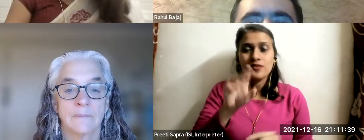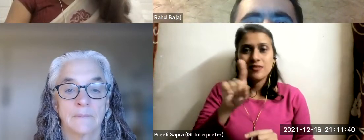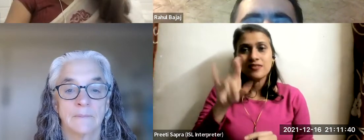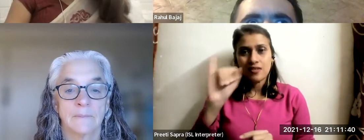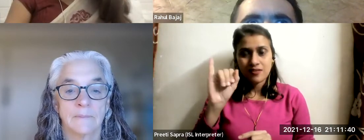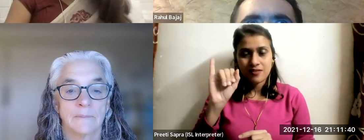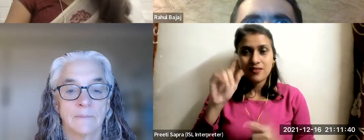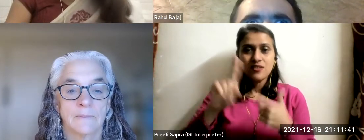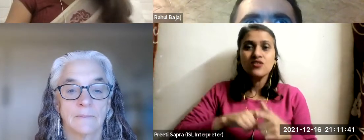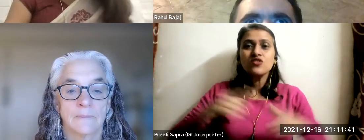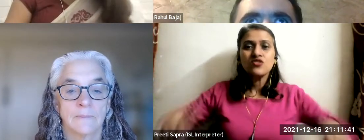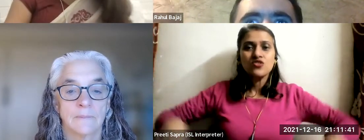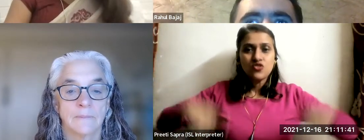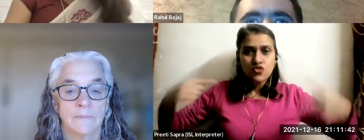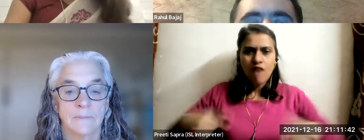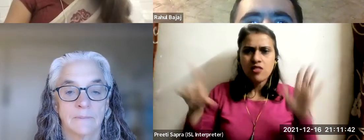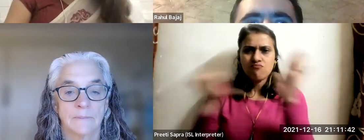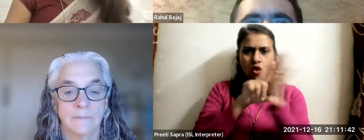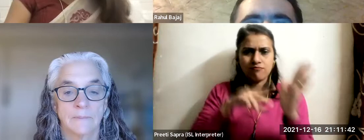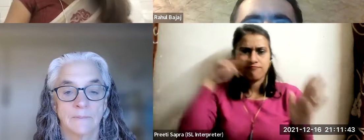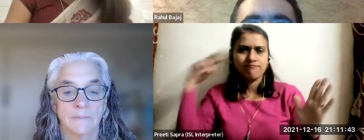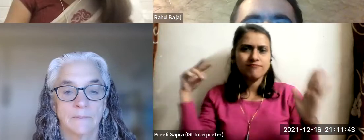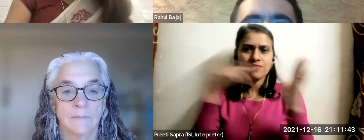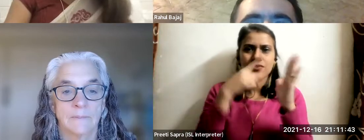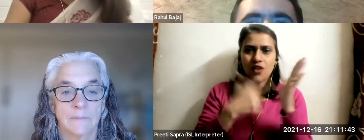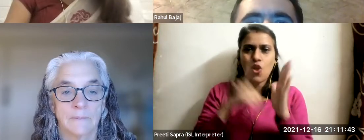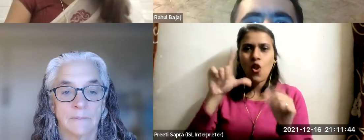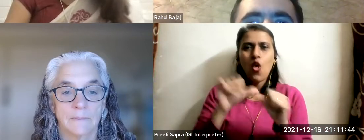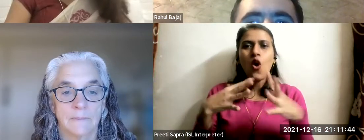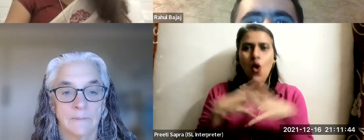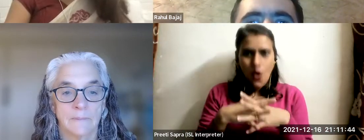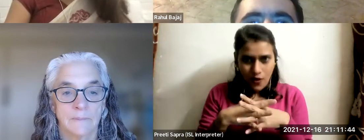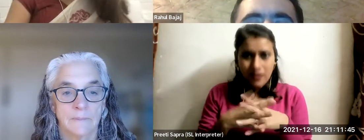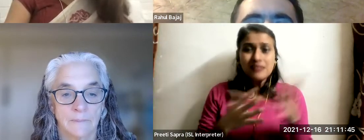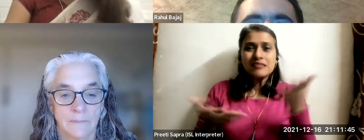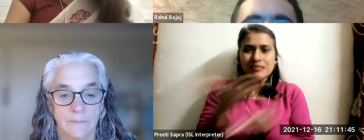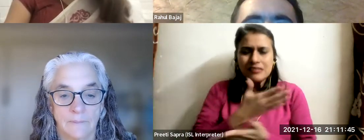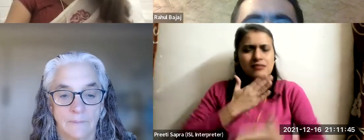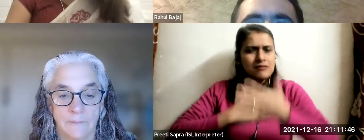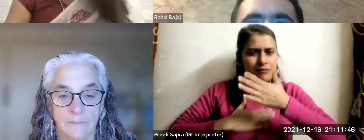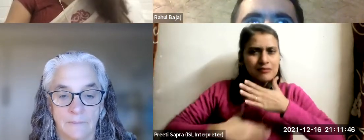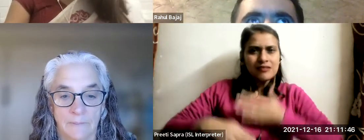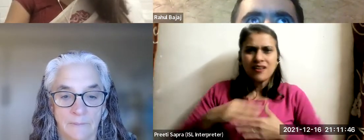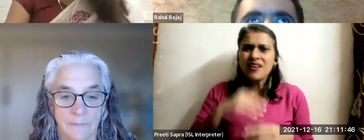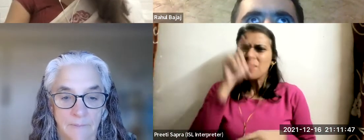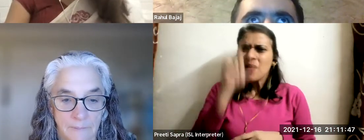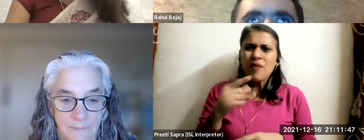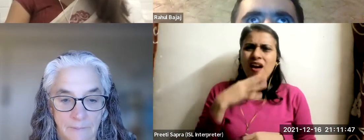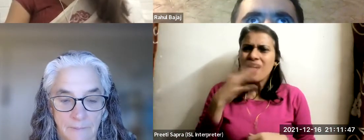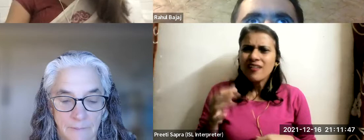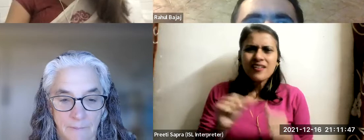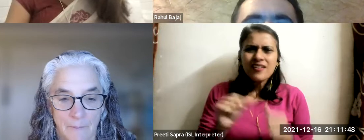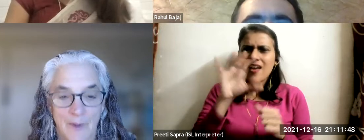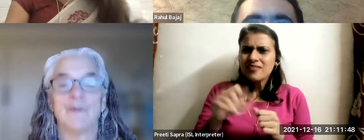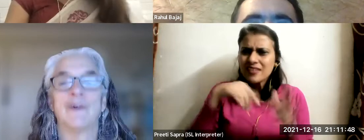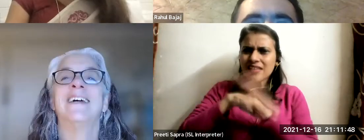see that could come into the law. So like Lainey says, it takes patience. People ask me, why am I yet doing accessibility in